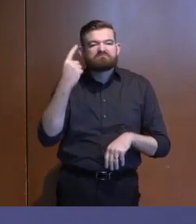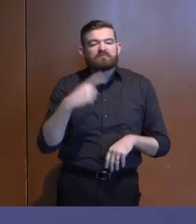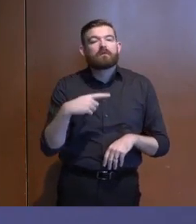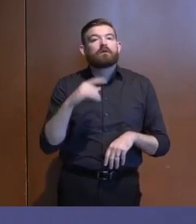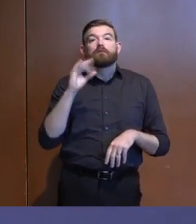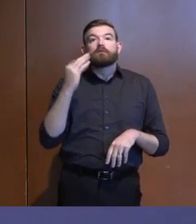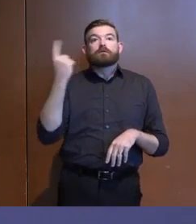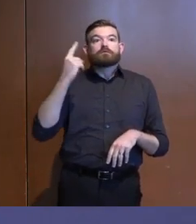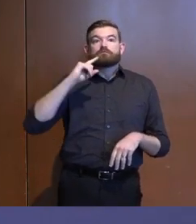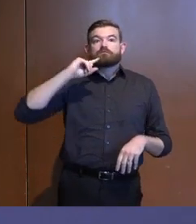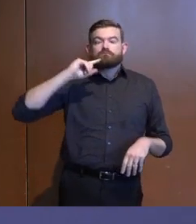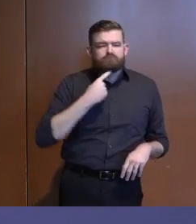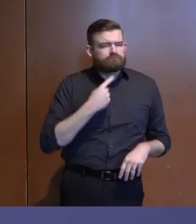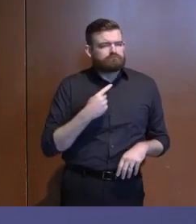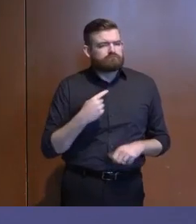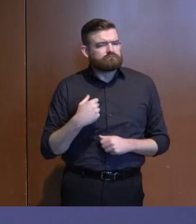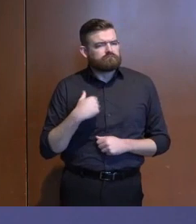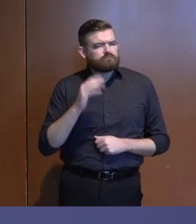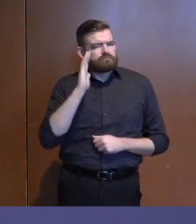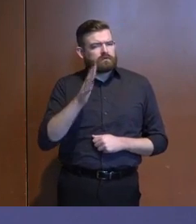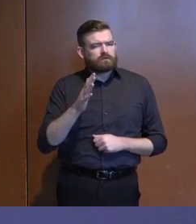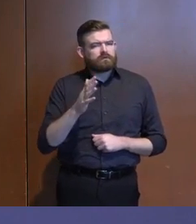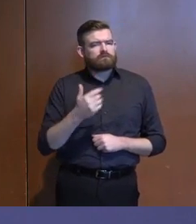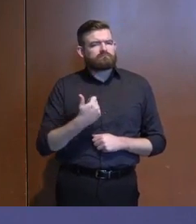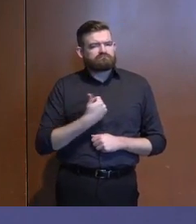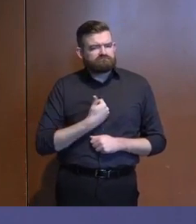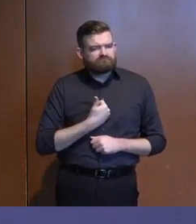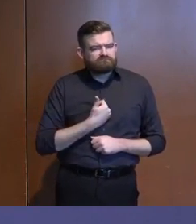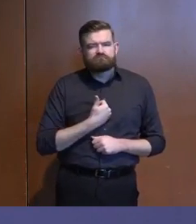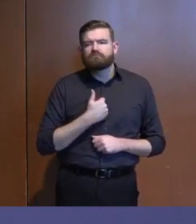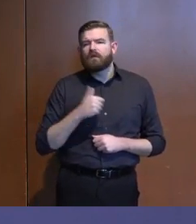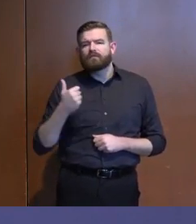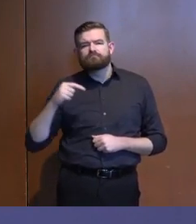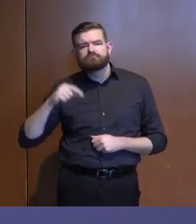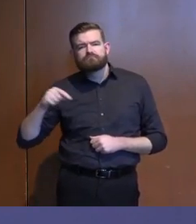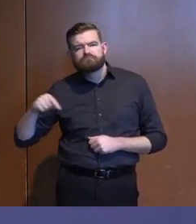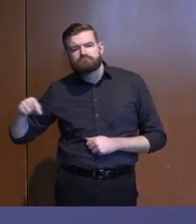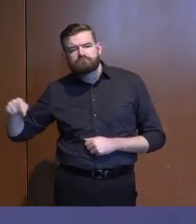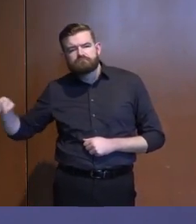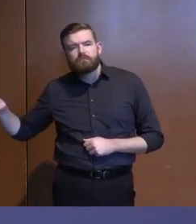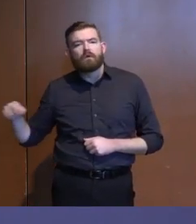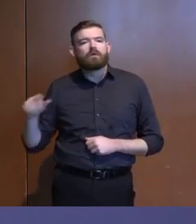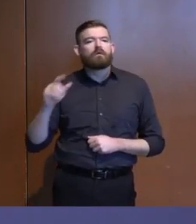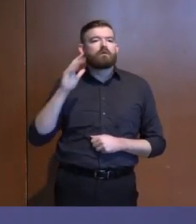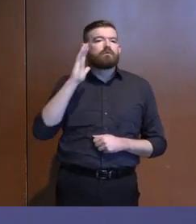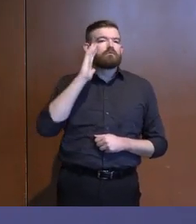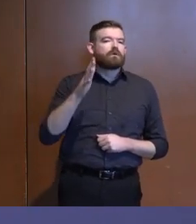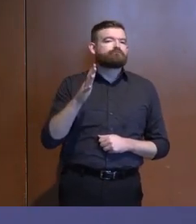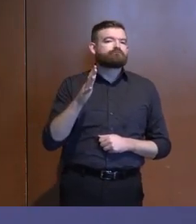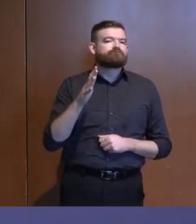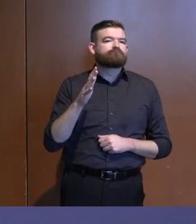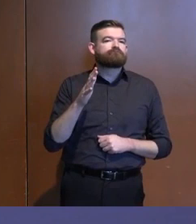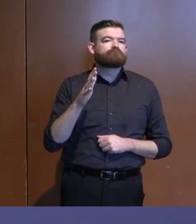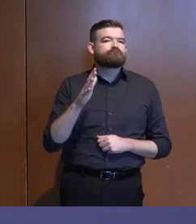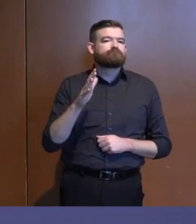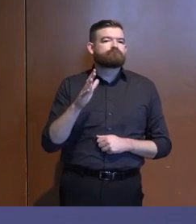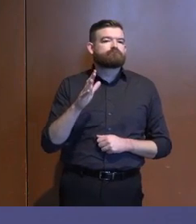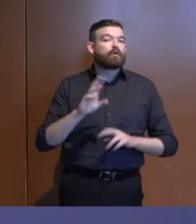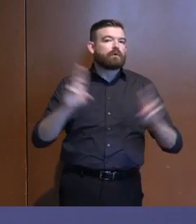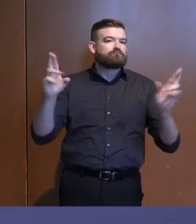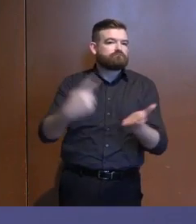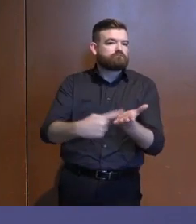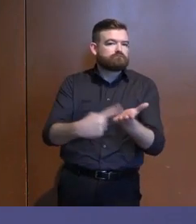word that I personally, along with, I'm sure, members of our team, will be available and will call an audible. On